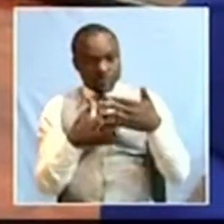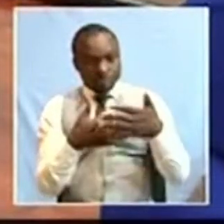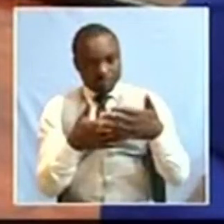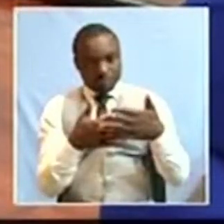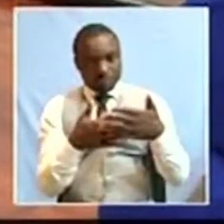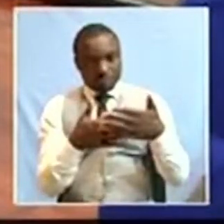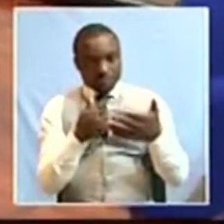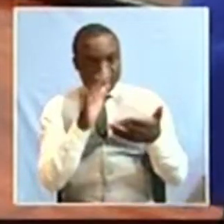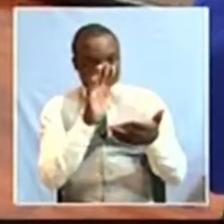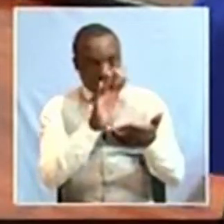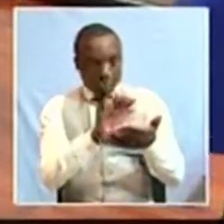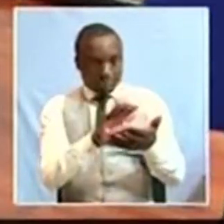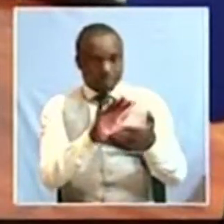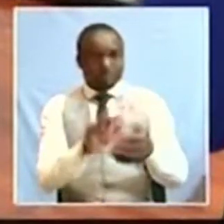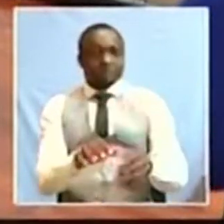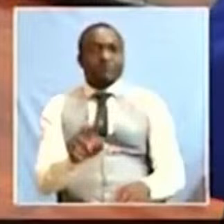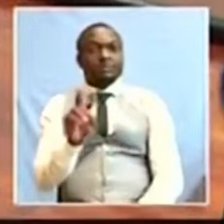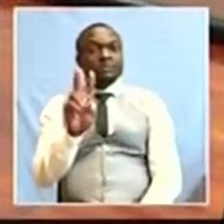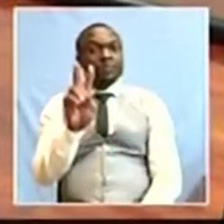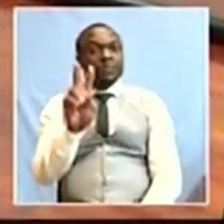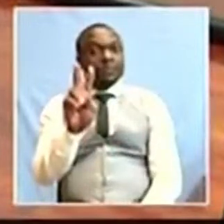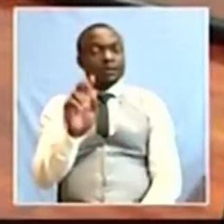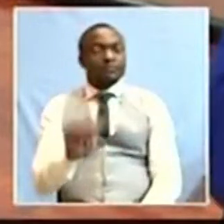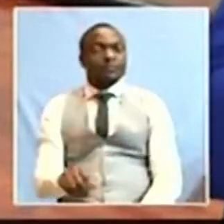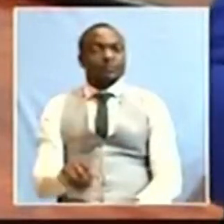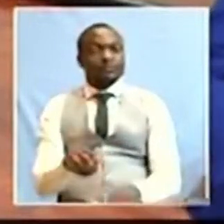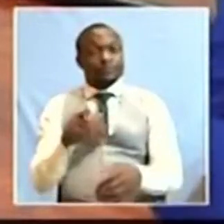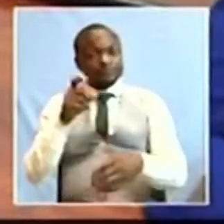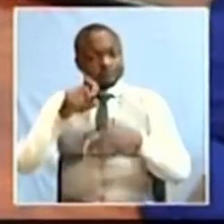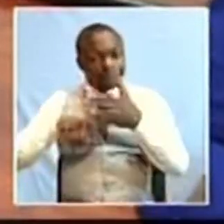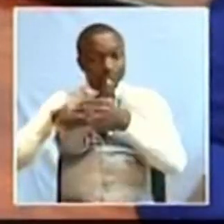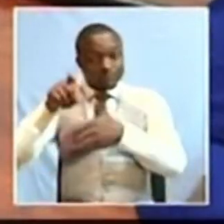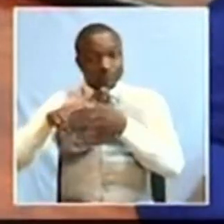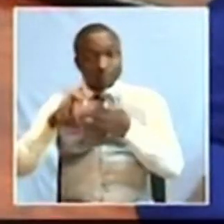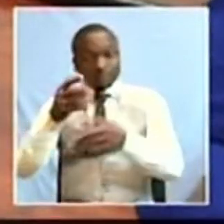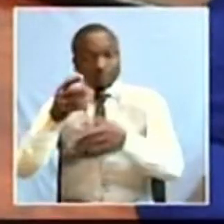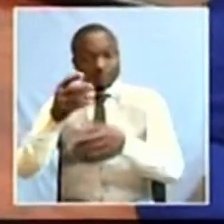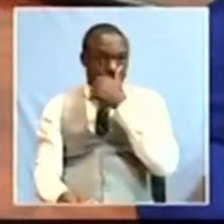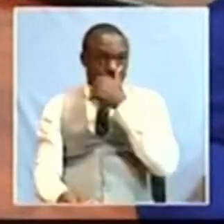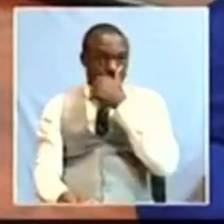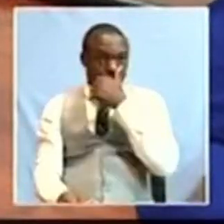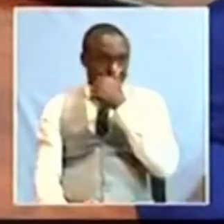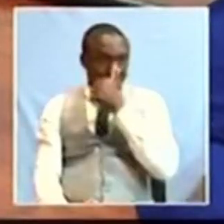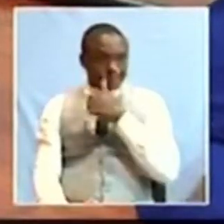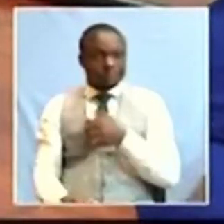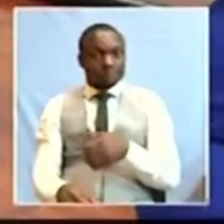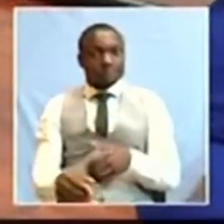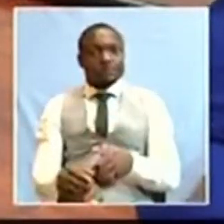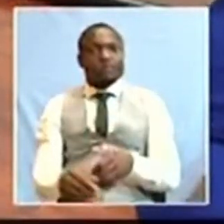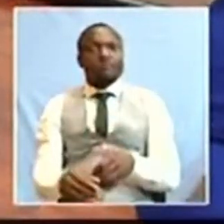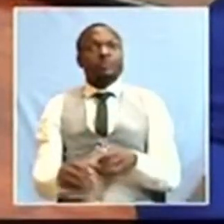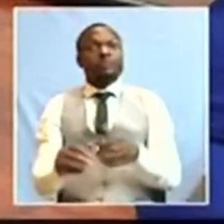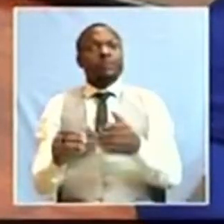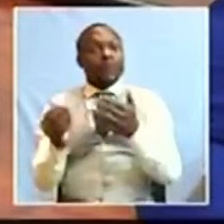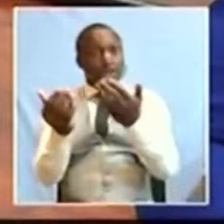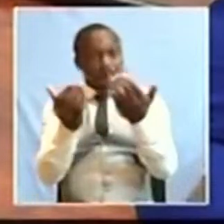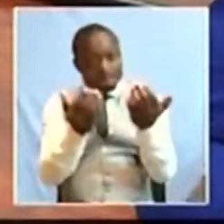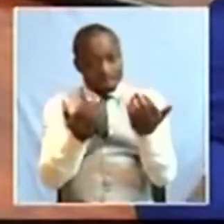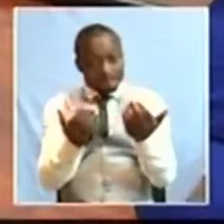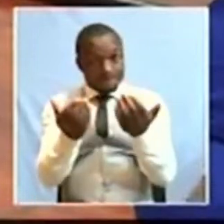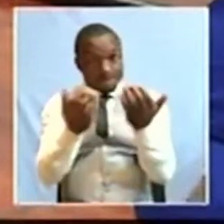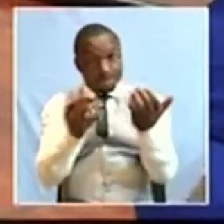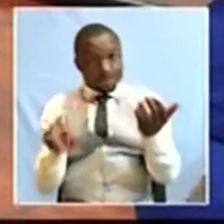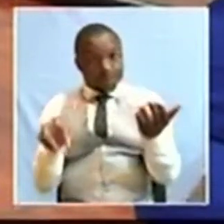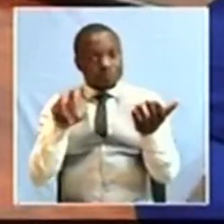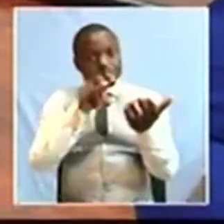executed. 2. Fees and charges. Bus loading fees. The